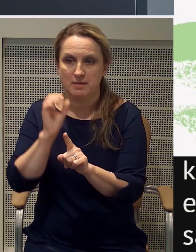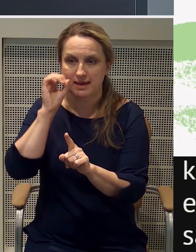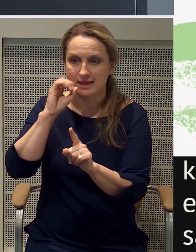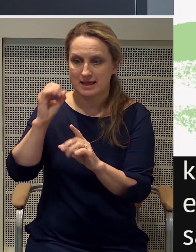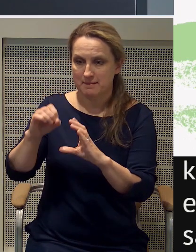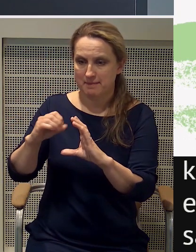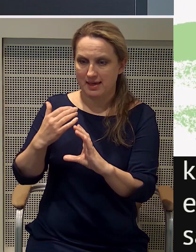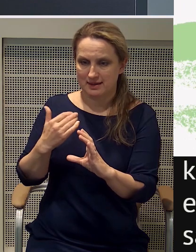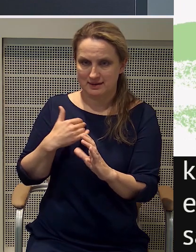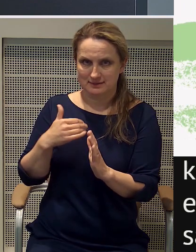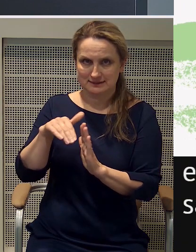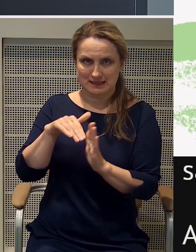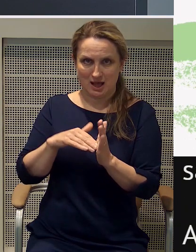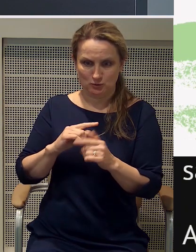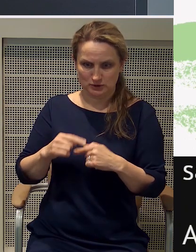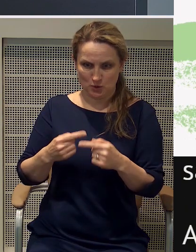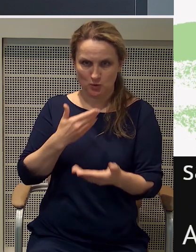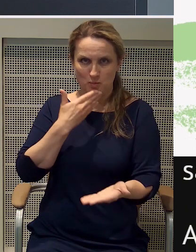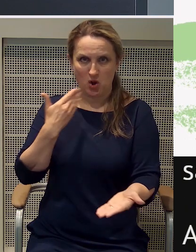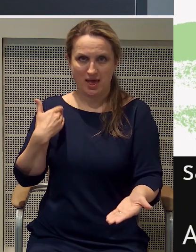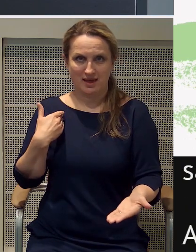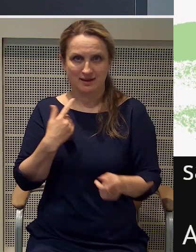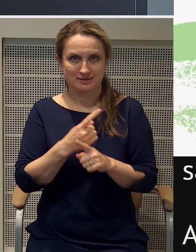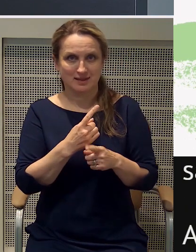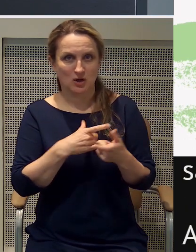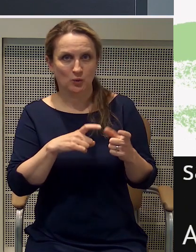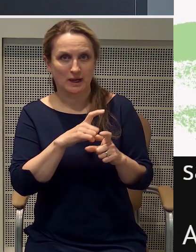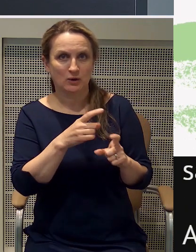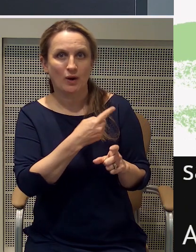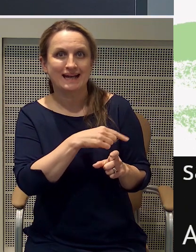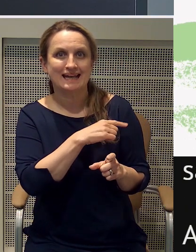he would guarantee that it would make the list. But